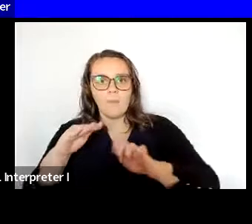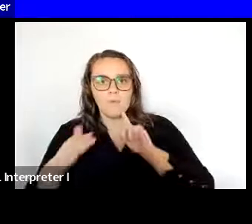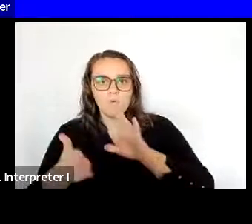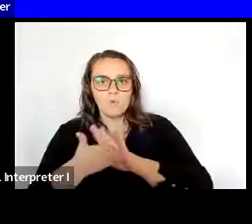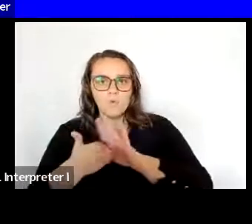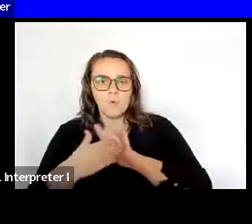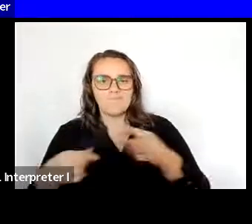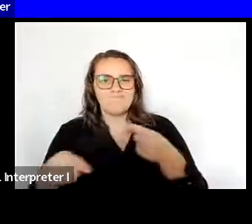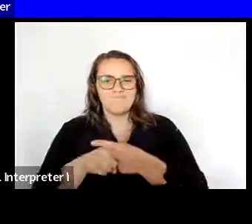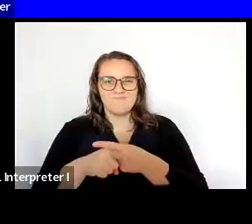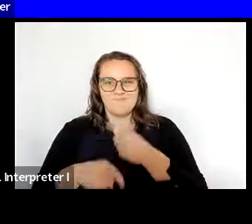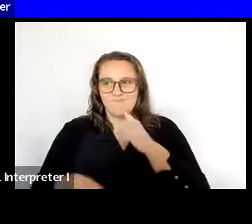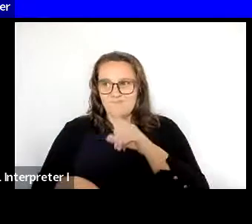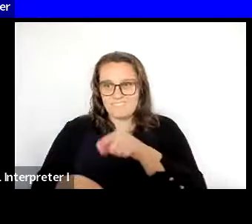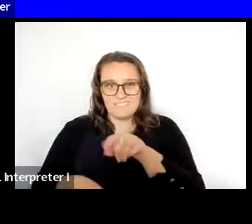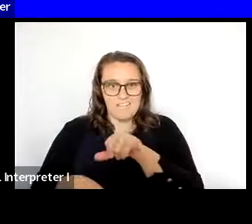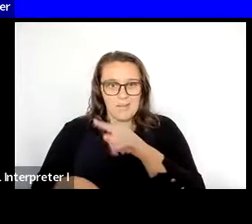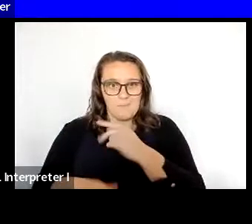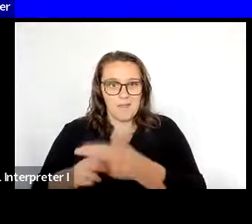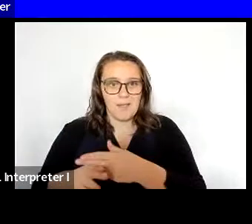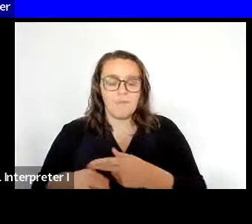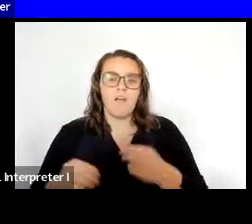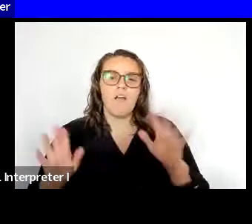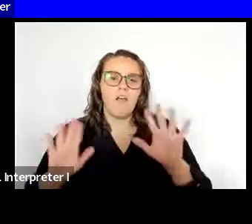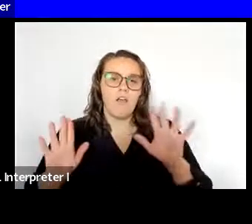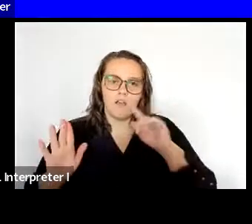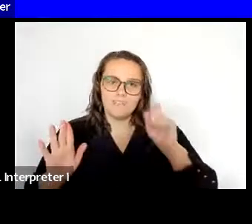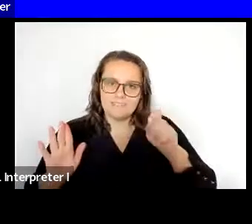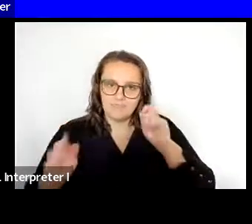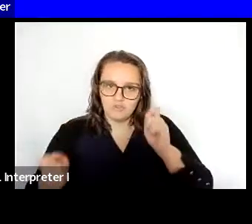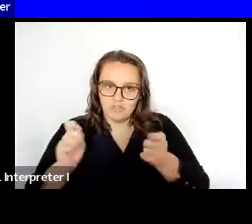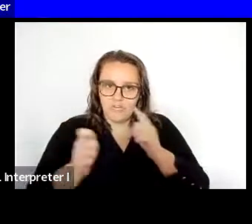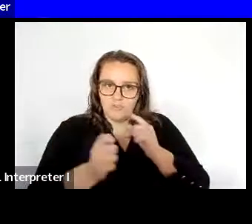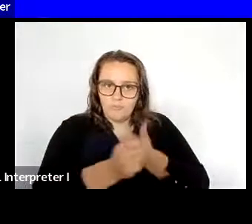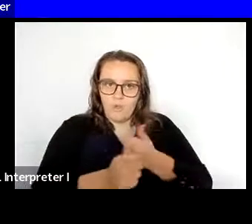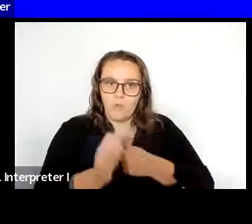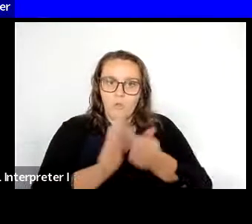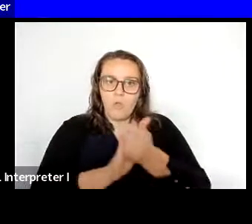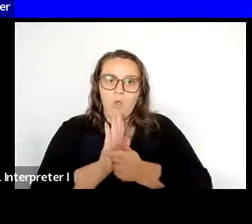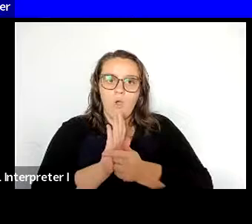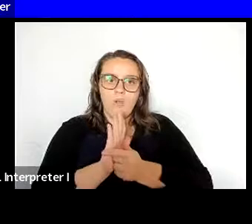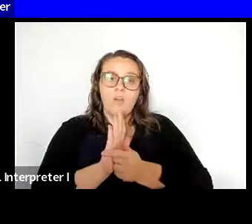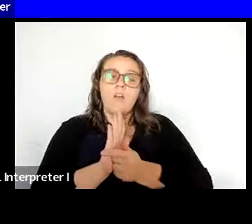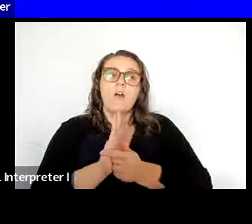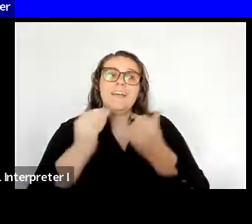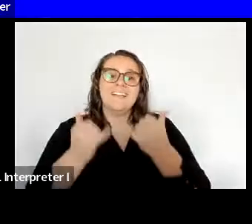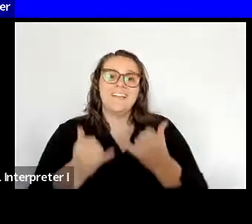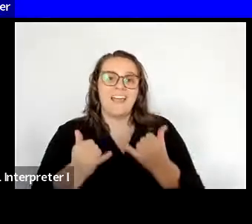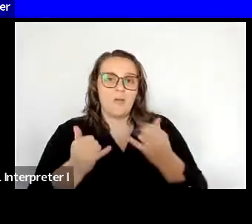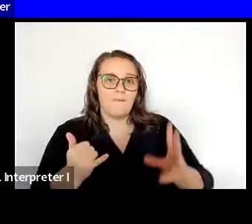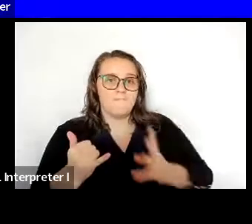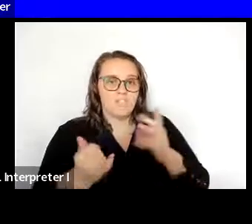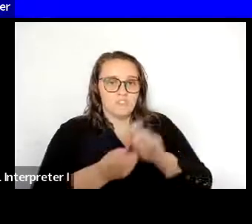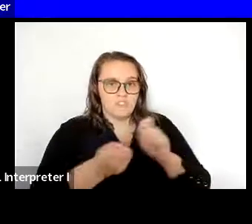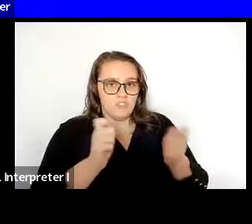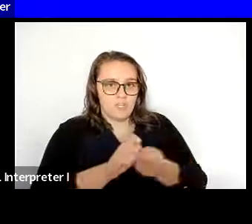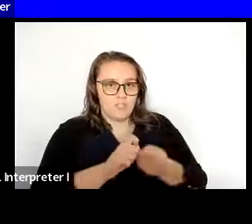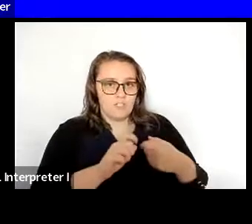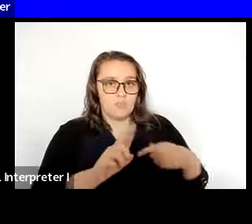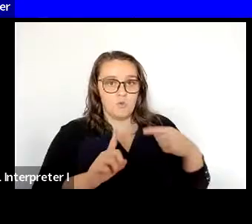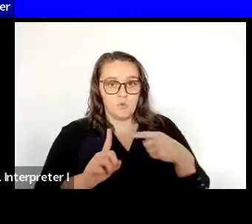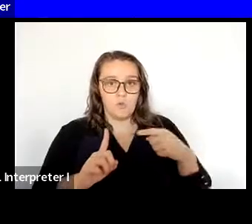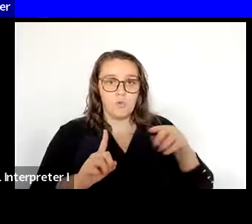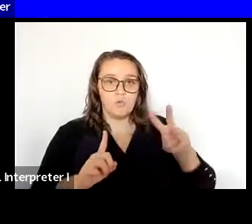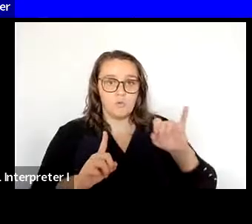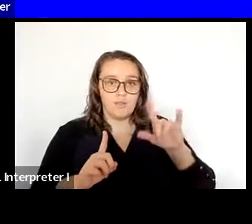rename. Officially designating this bridge as the Willie J. Hardy Memorial Bridge will honor Ms. Hardy, who was a true public